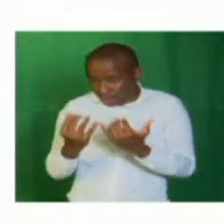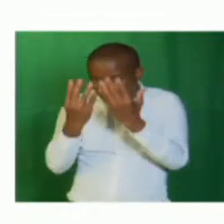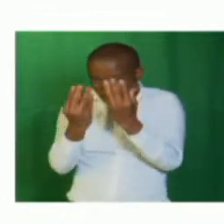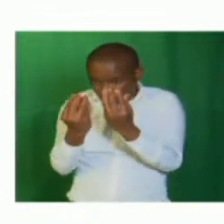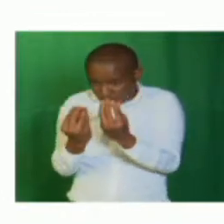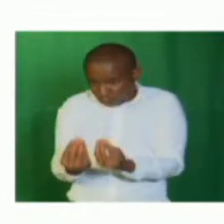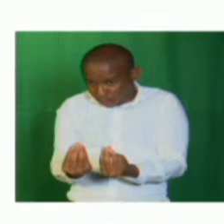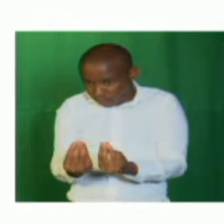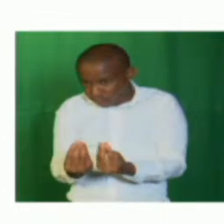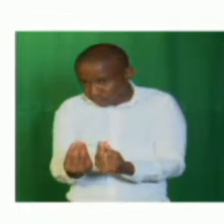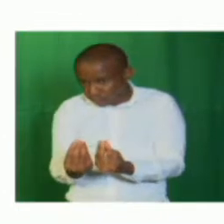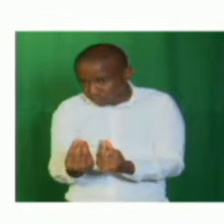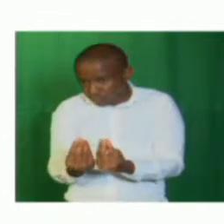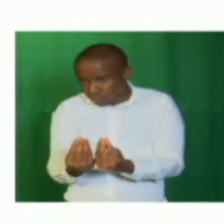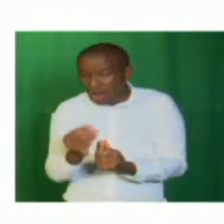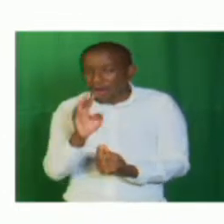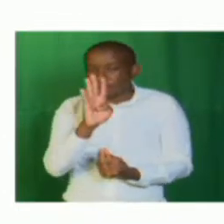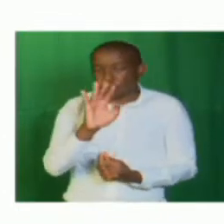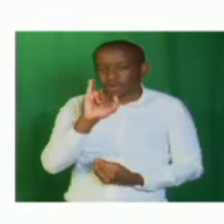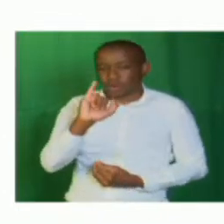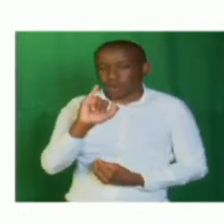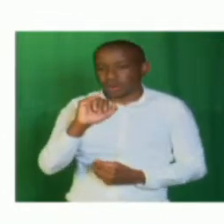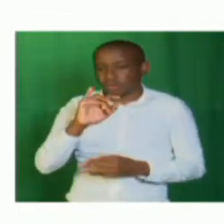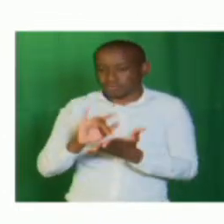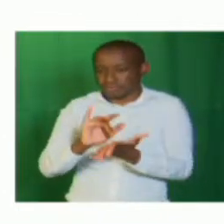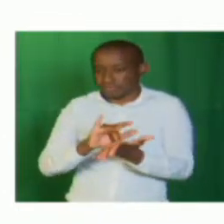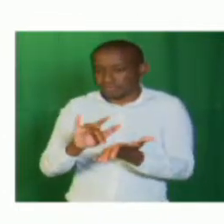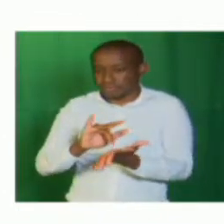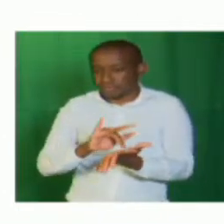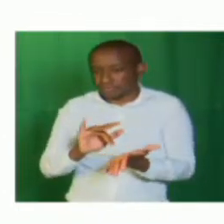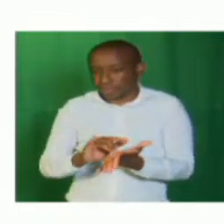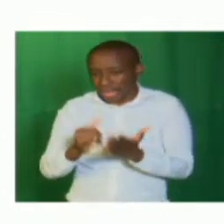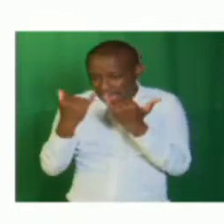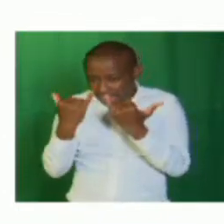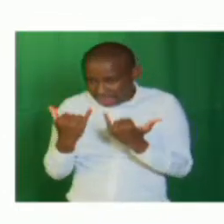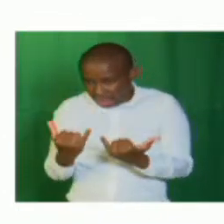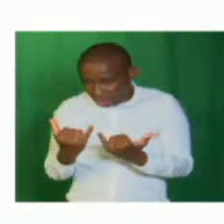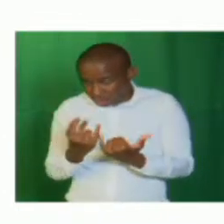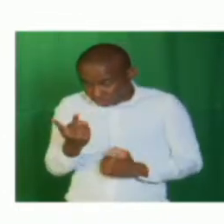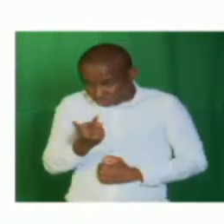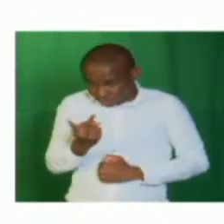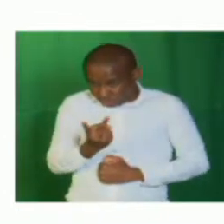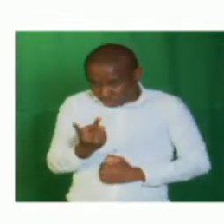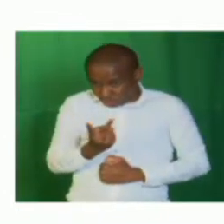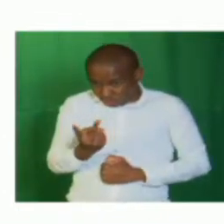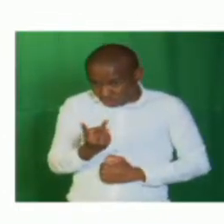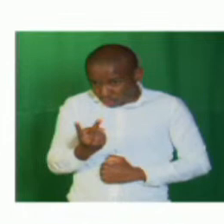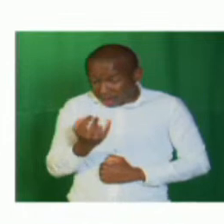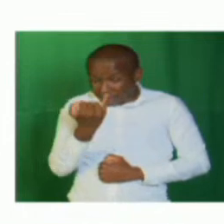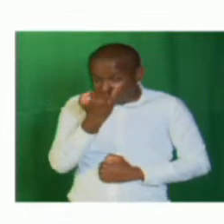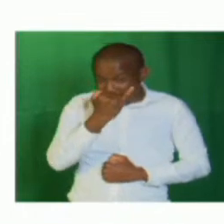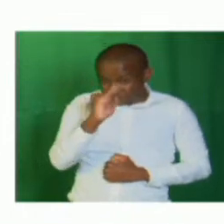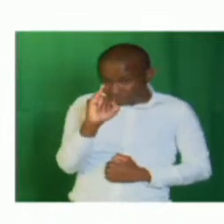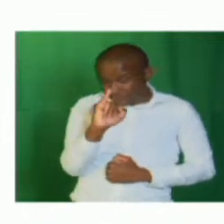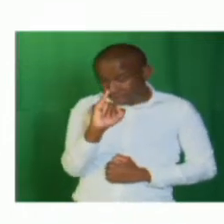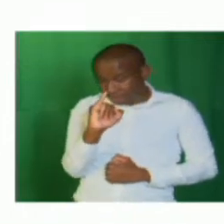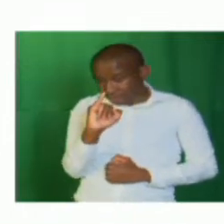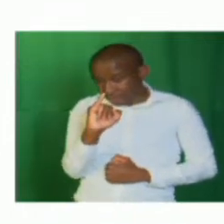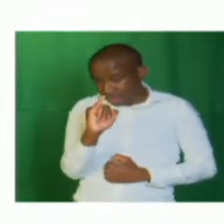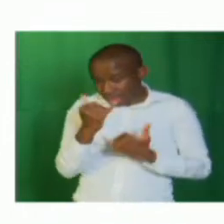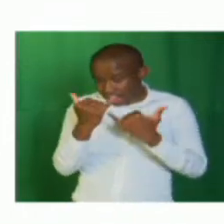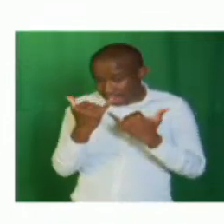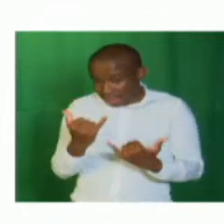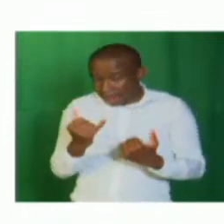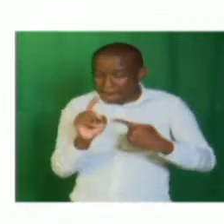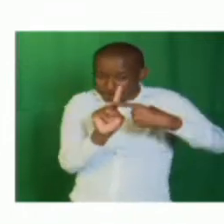that, we will get 41. So the two roots will then be, the first one will be where we